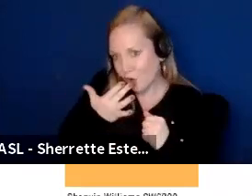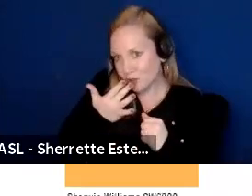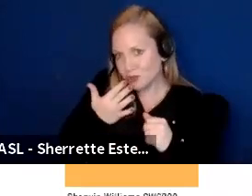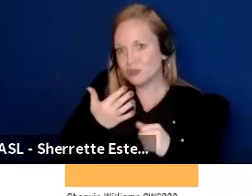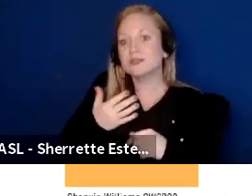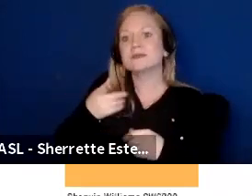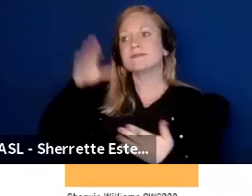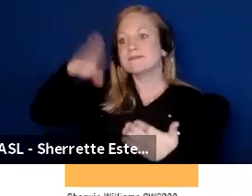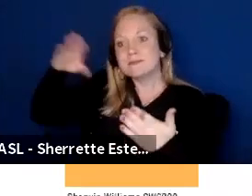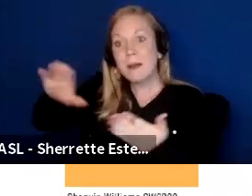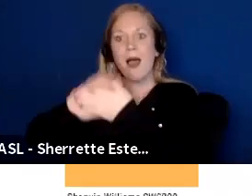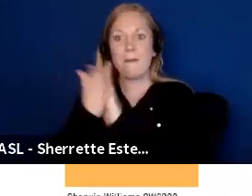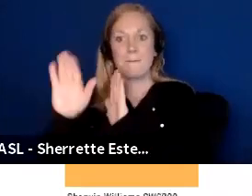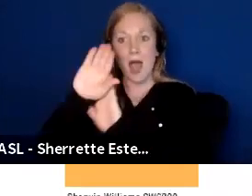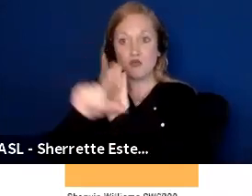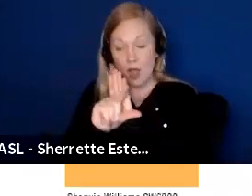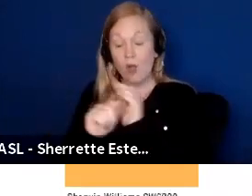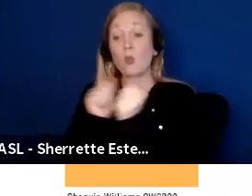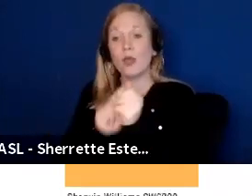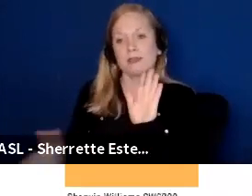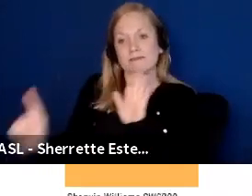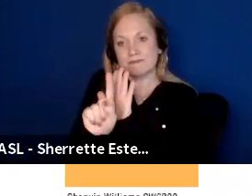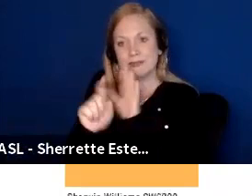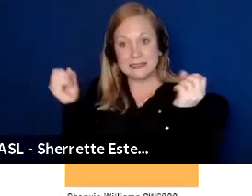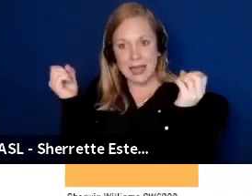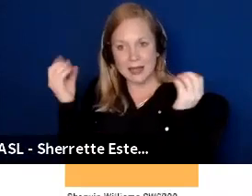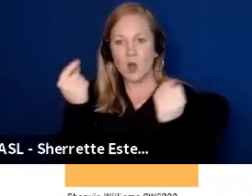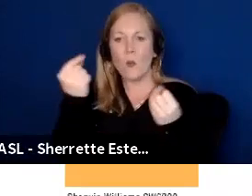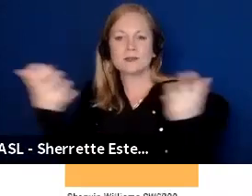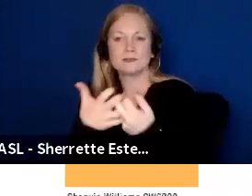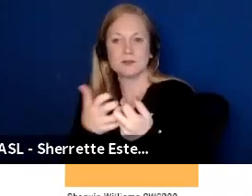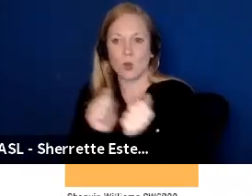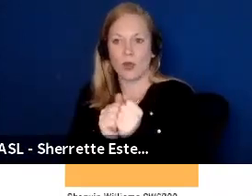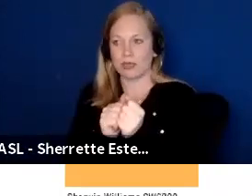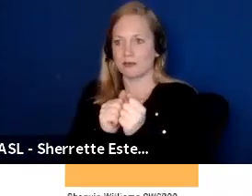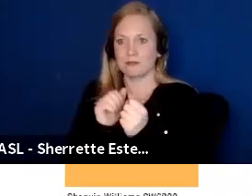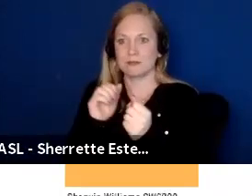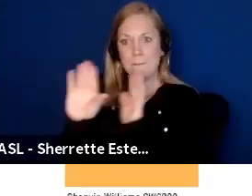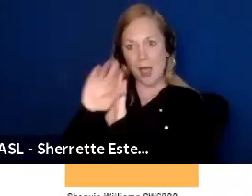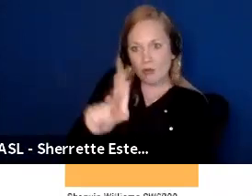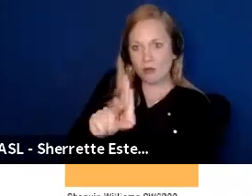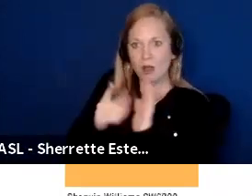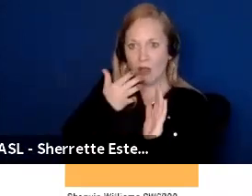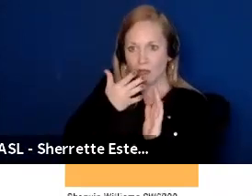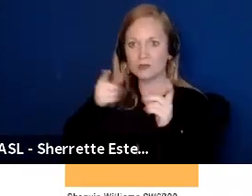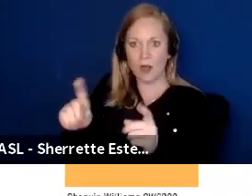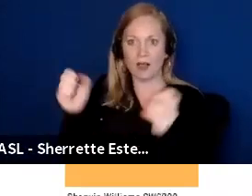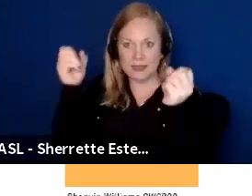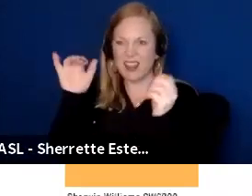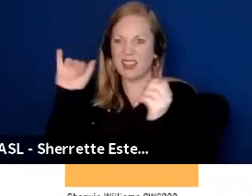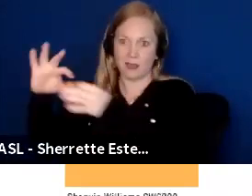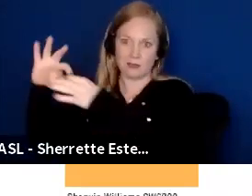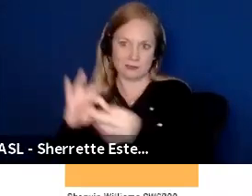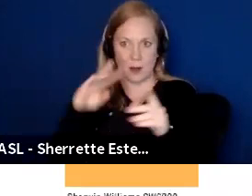serve as a backdrop for signing and what was ideal. And this is a continuation of that type of concept and making sure that we selected the